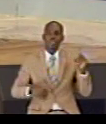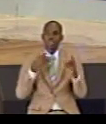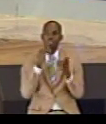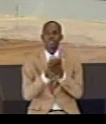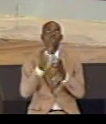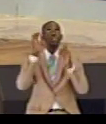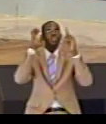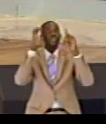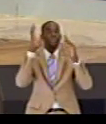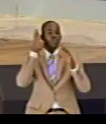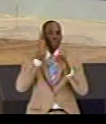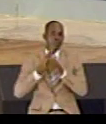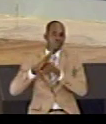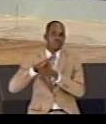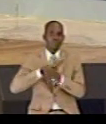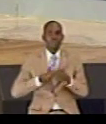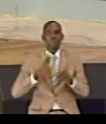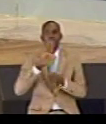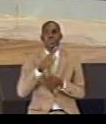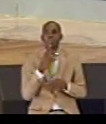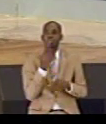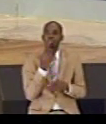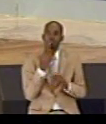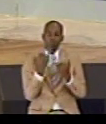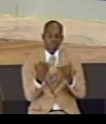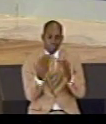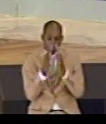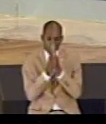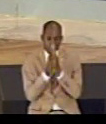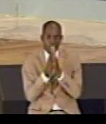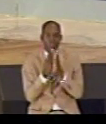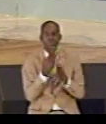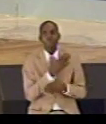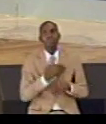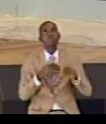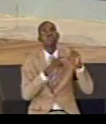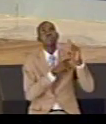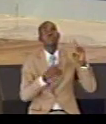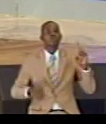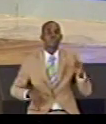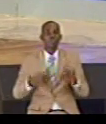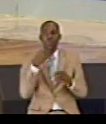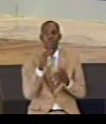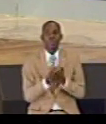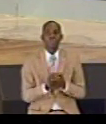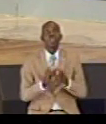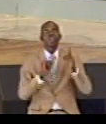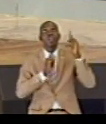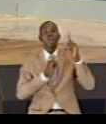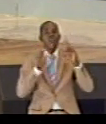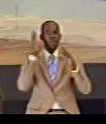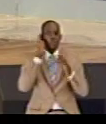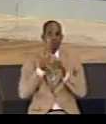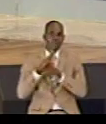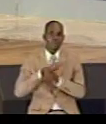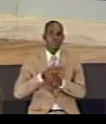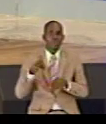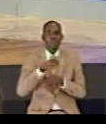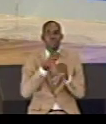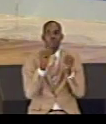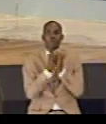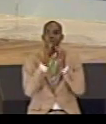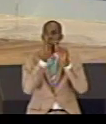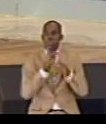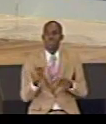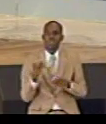up your mouth. Open up your mouth, open your mouth, and the Lord says, I will fill you with blessing. Tell the